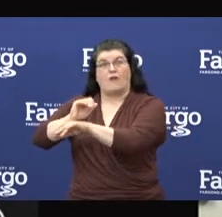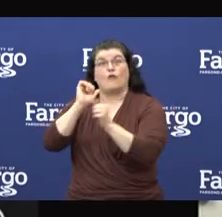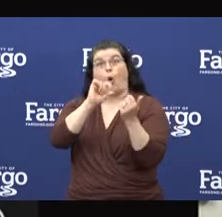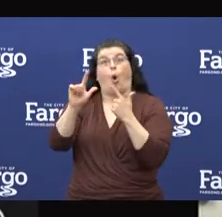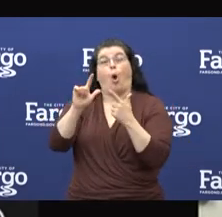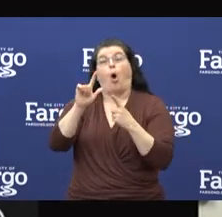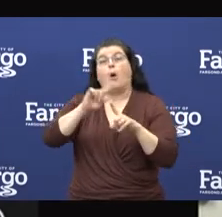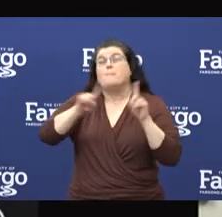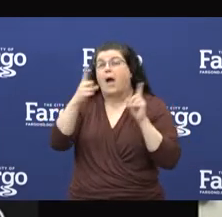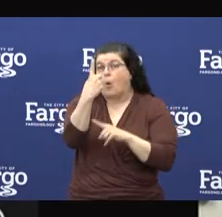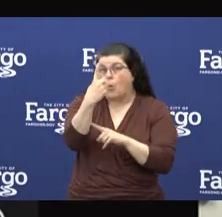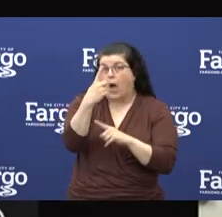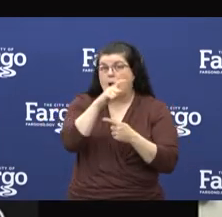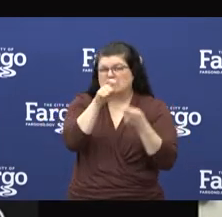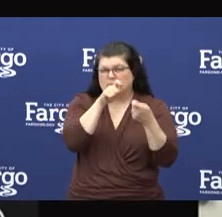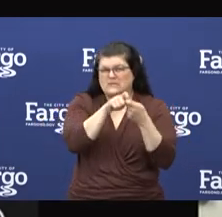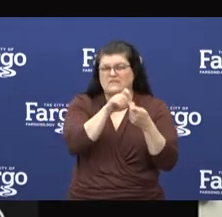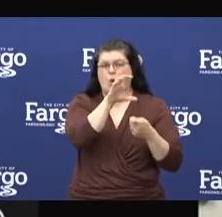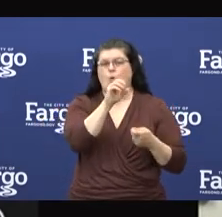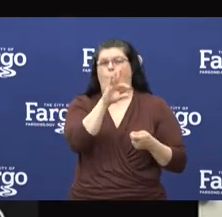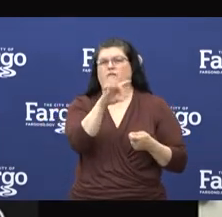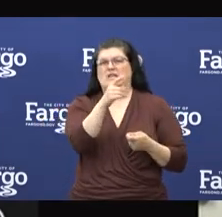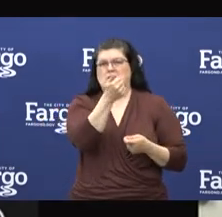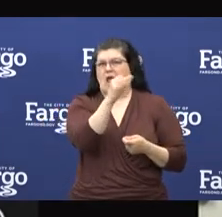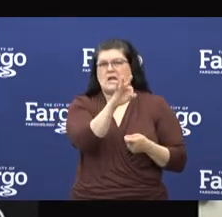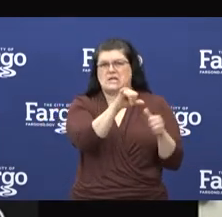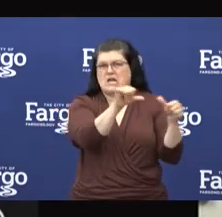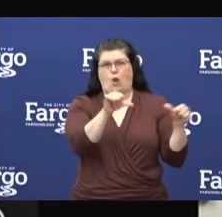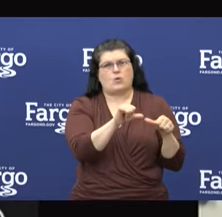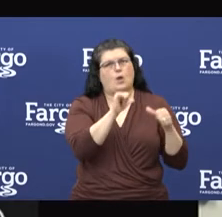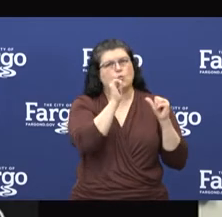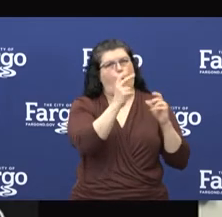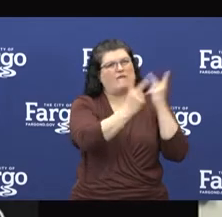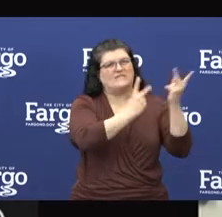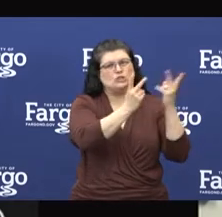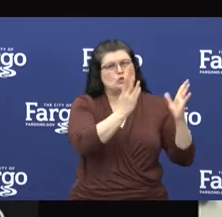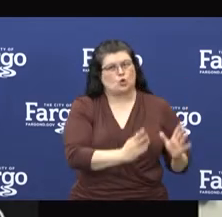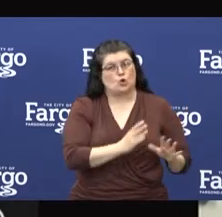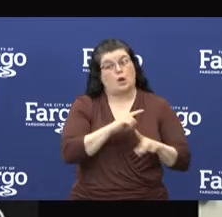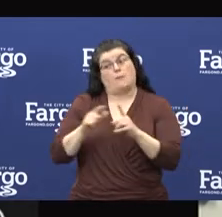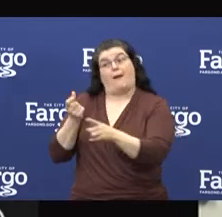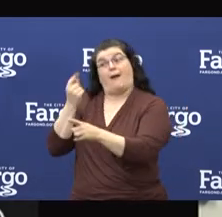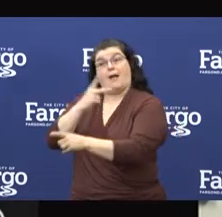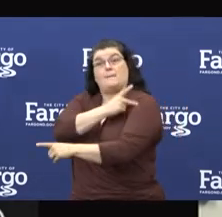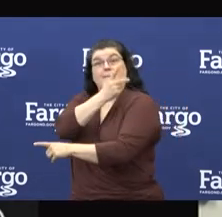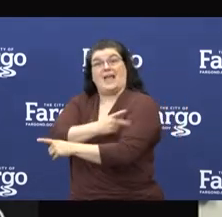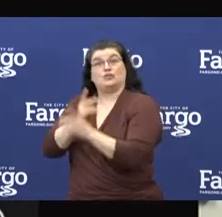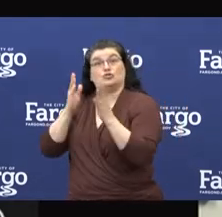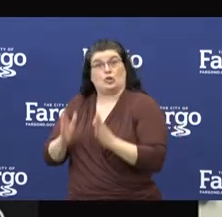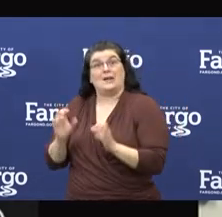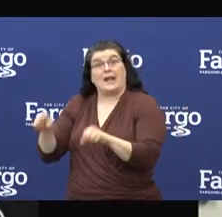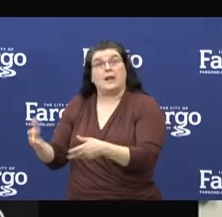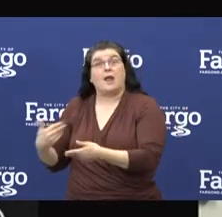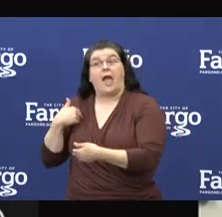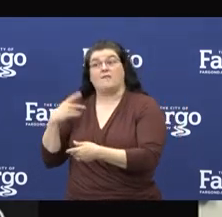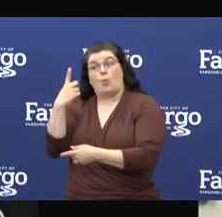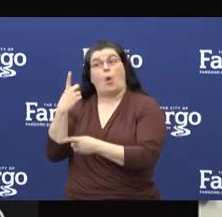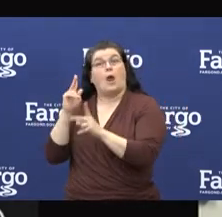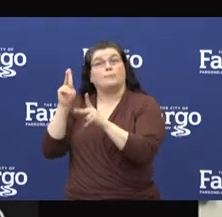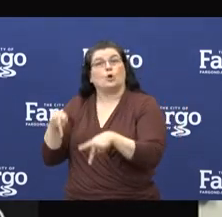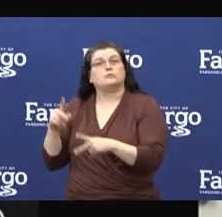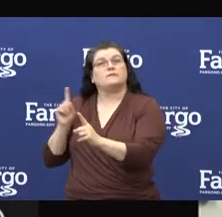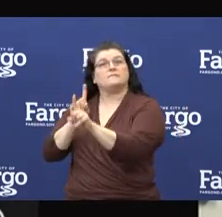our designated COVID-19 units. Patients are allowed to bring one visitor with them for clinic or outpatient appointments as